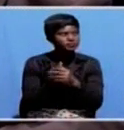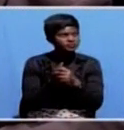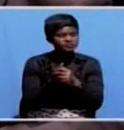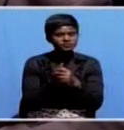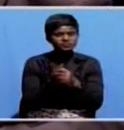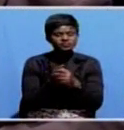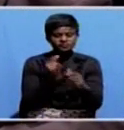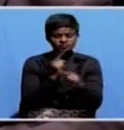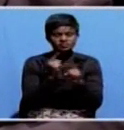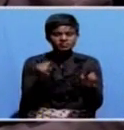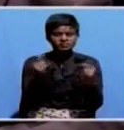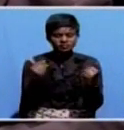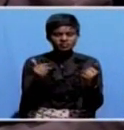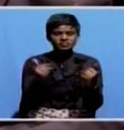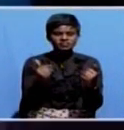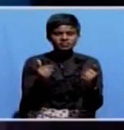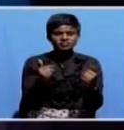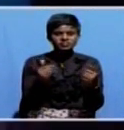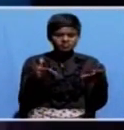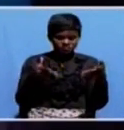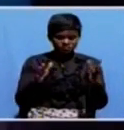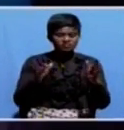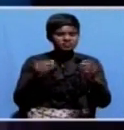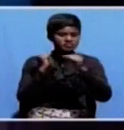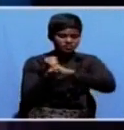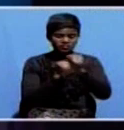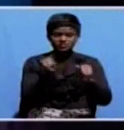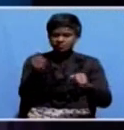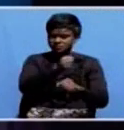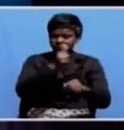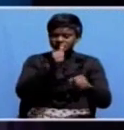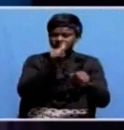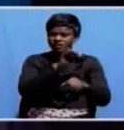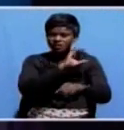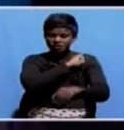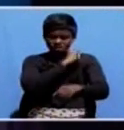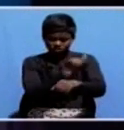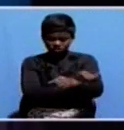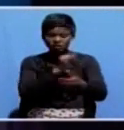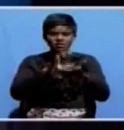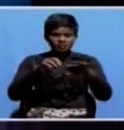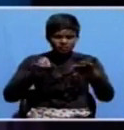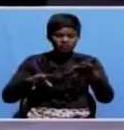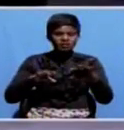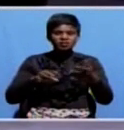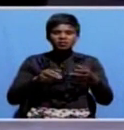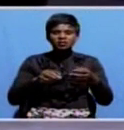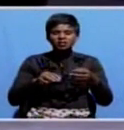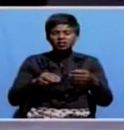they just lifted the immunity to allow him to defend himself in court. Do you think he acquitted himself well? He acquitted himself